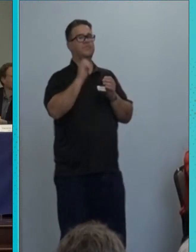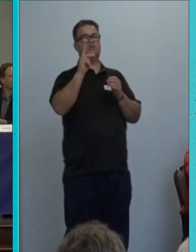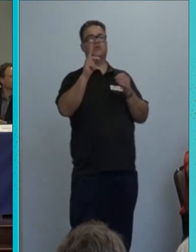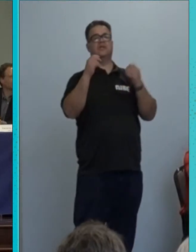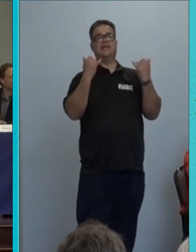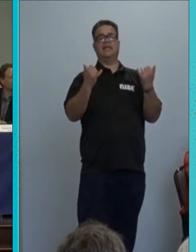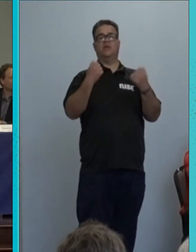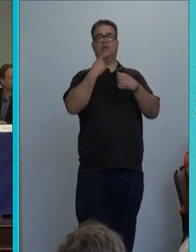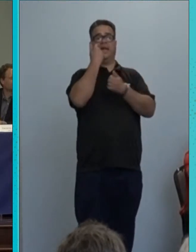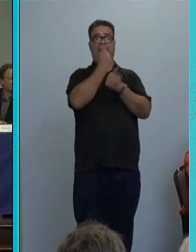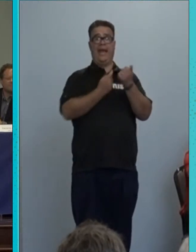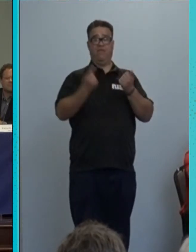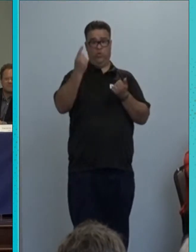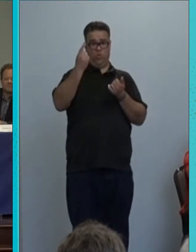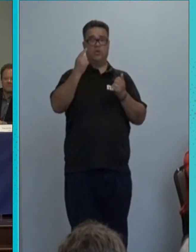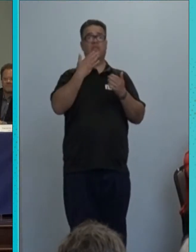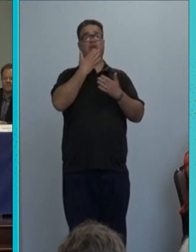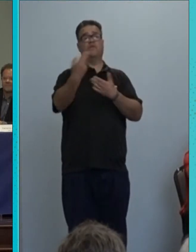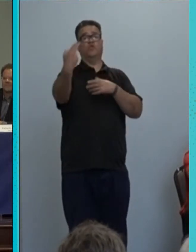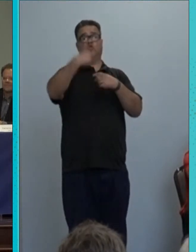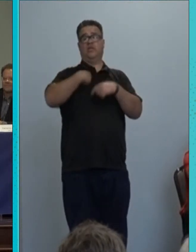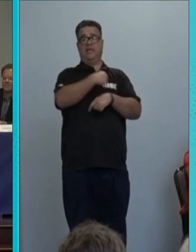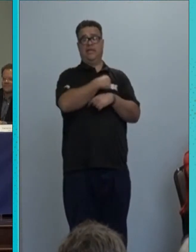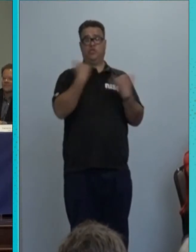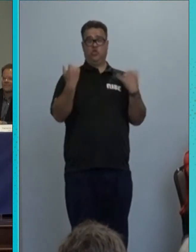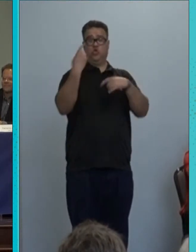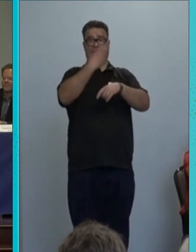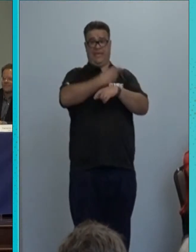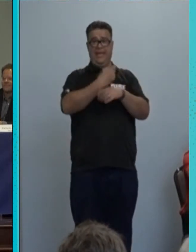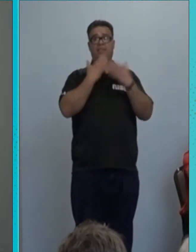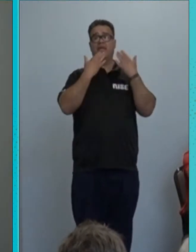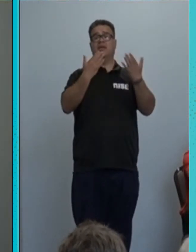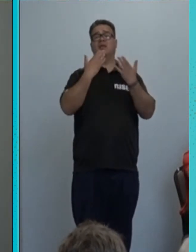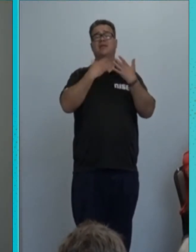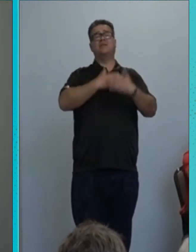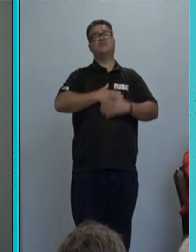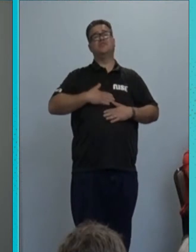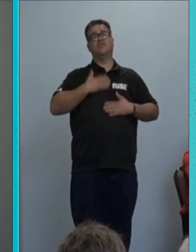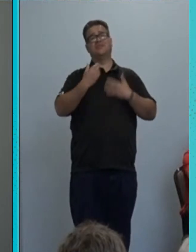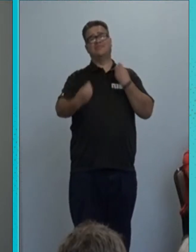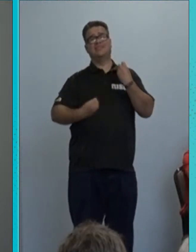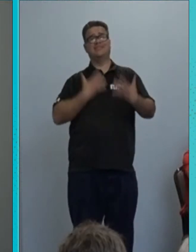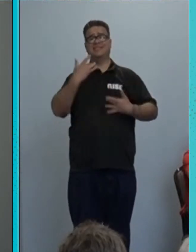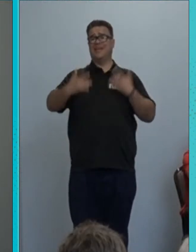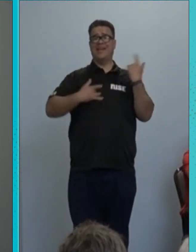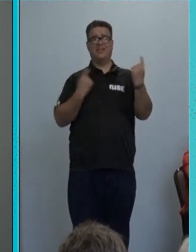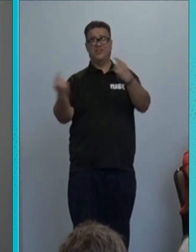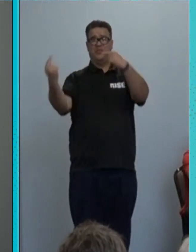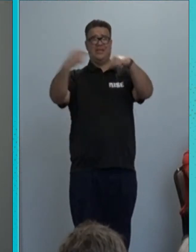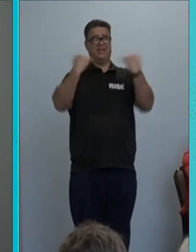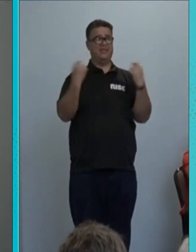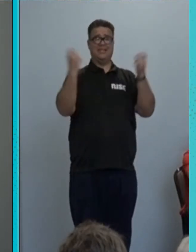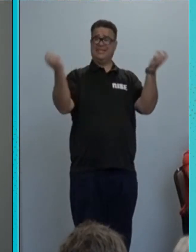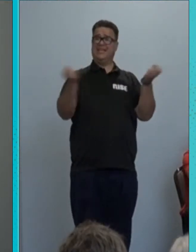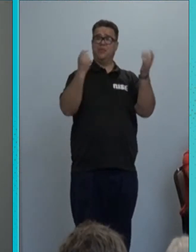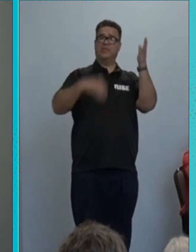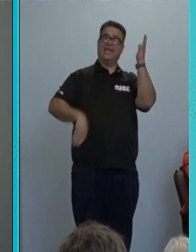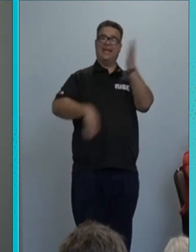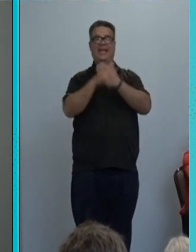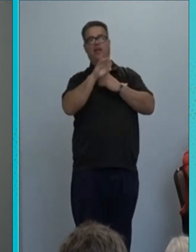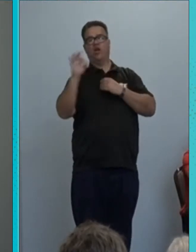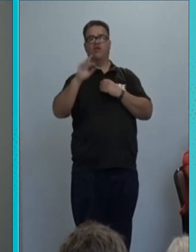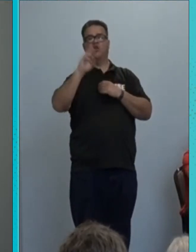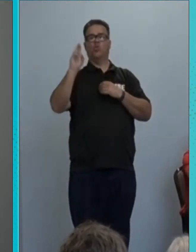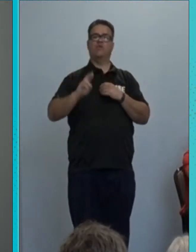Okay, I just want to thank everybody for joining us today. I am so thrilled you were all able to celebrate the kickoff of